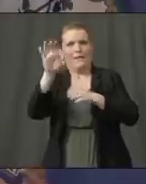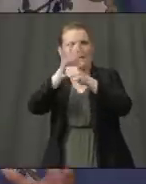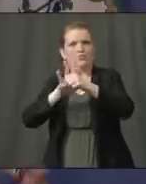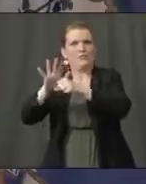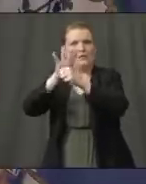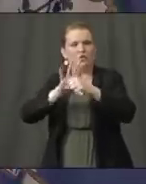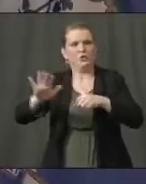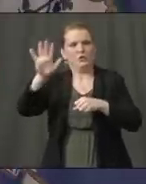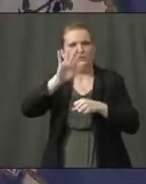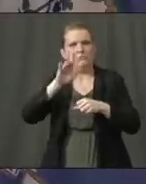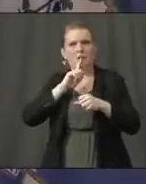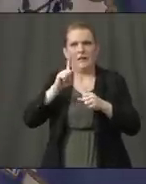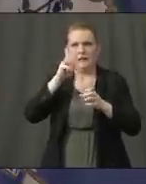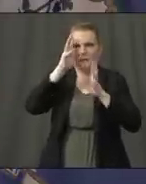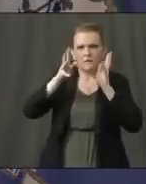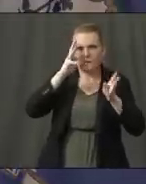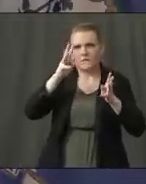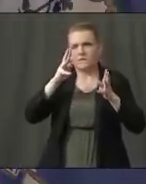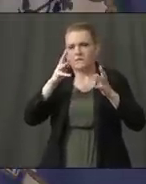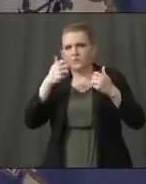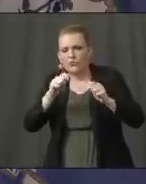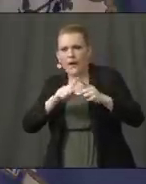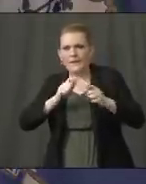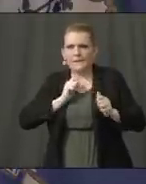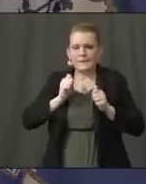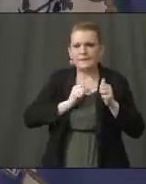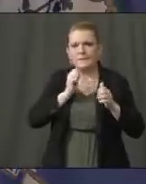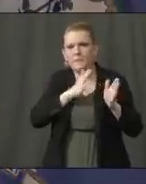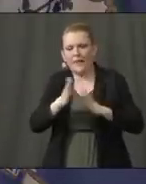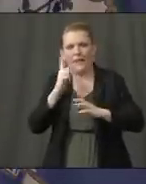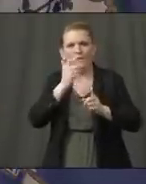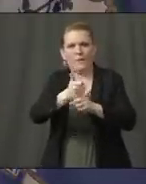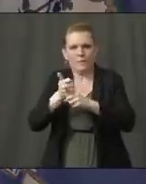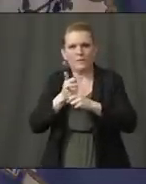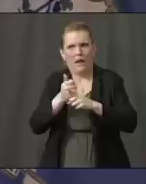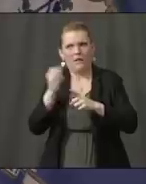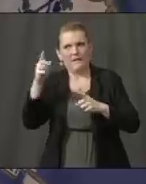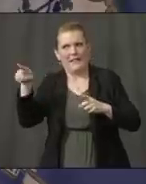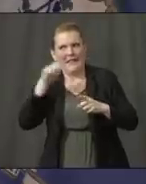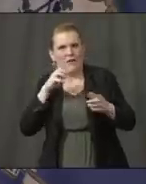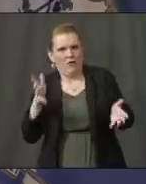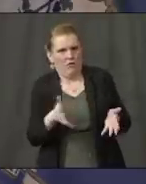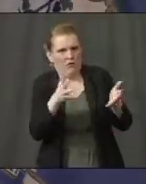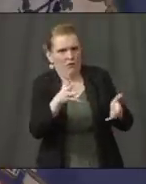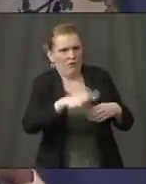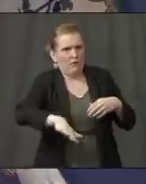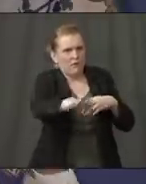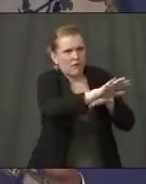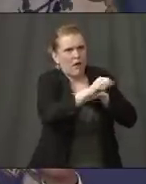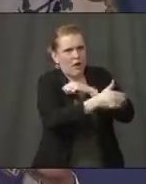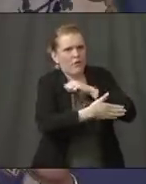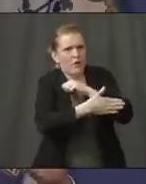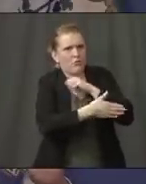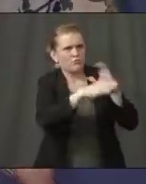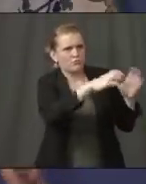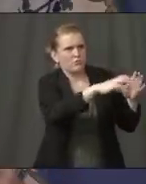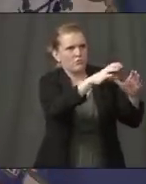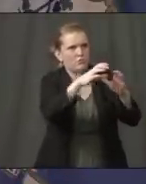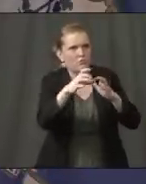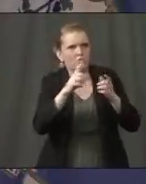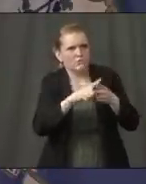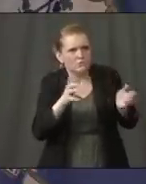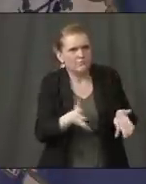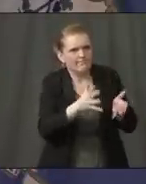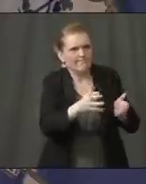this already, to think in terms of a collaborative effort as well. And they're going to be putting together their own national group